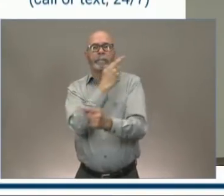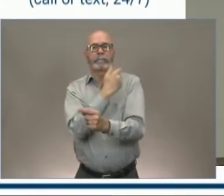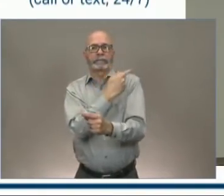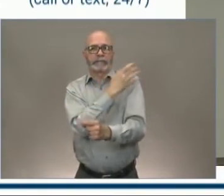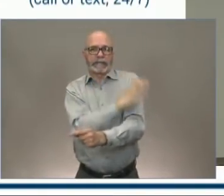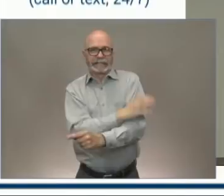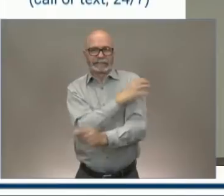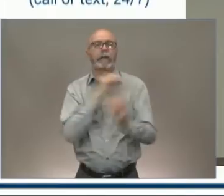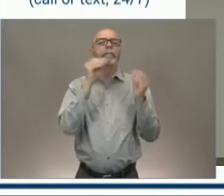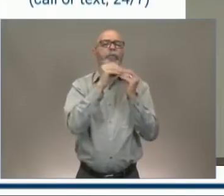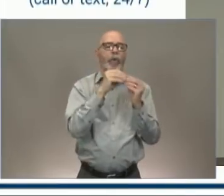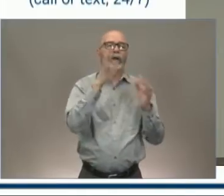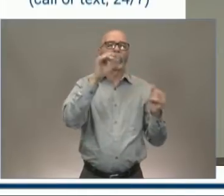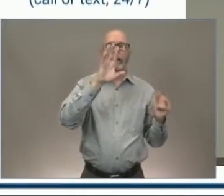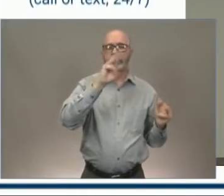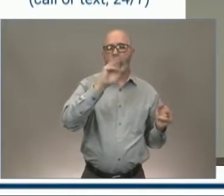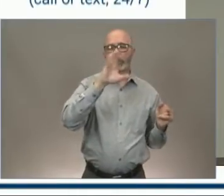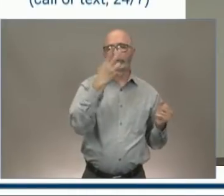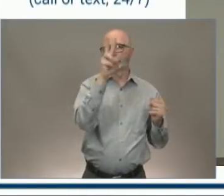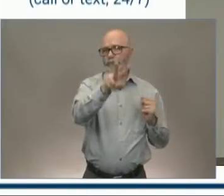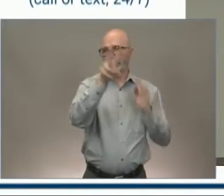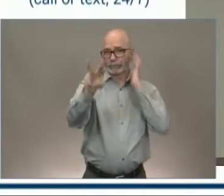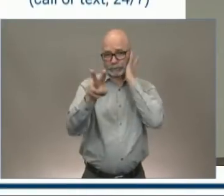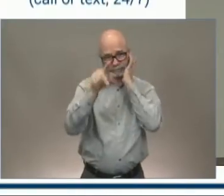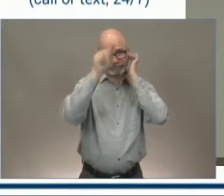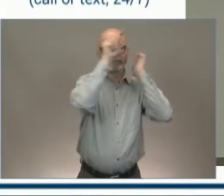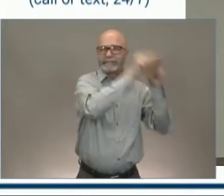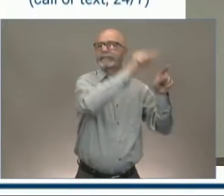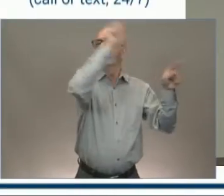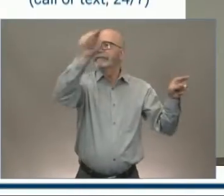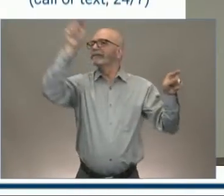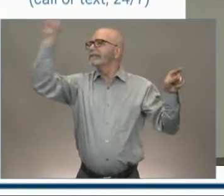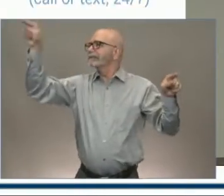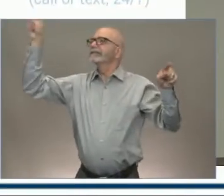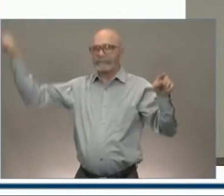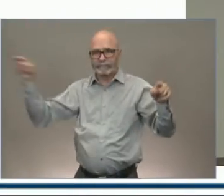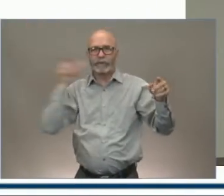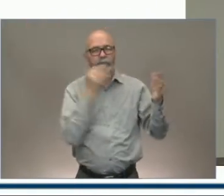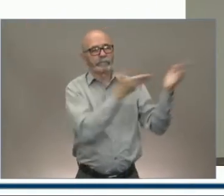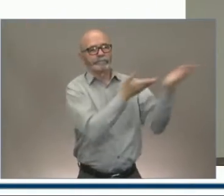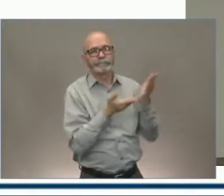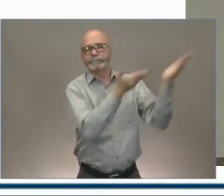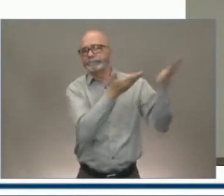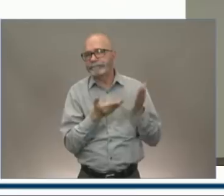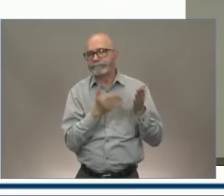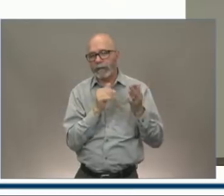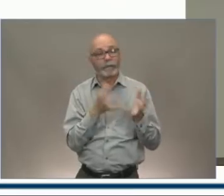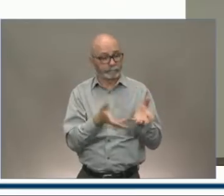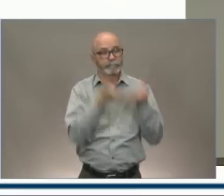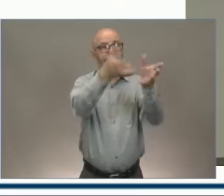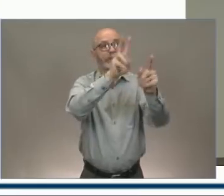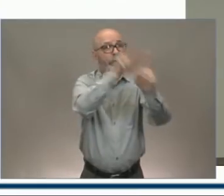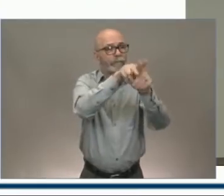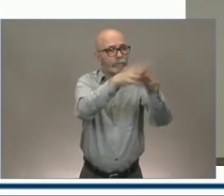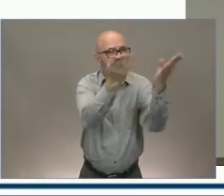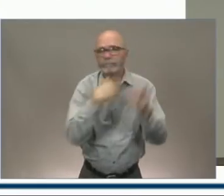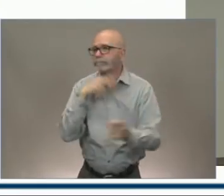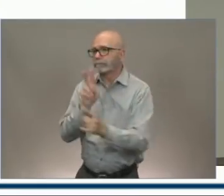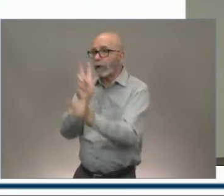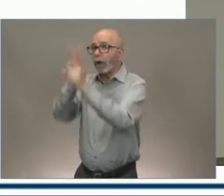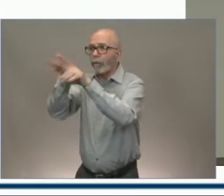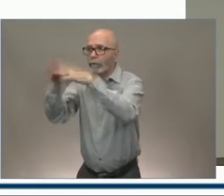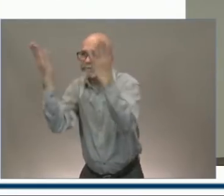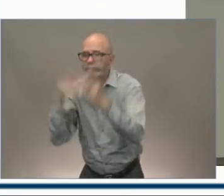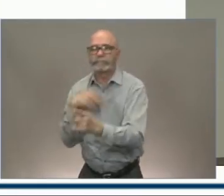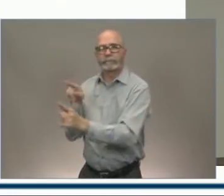have to stagger those is simply within the vaccine supply that we have available. A change has been made to the booking system to